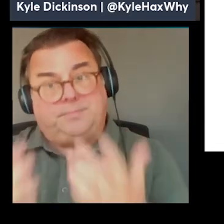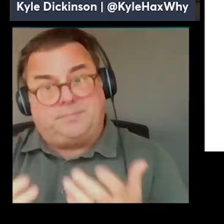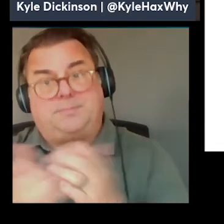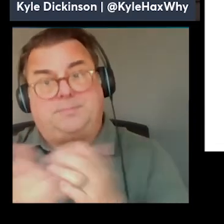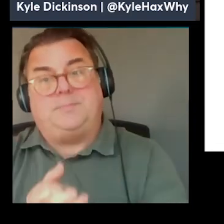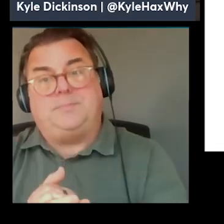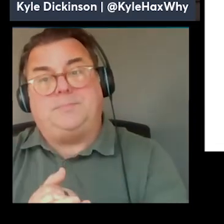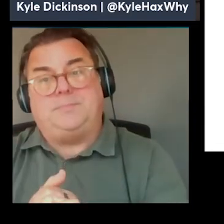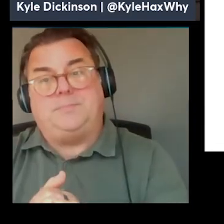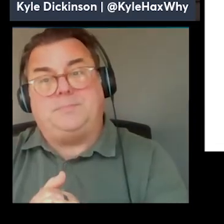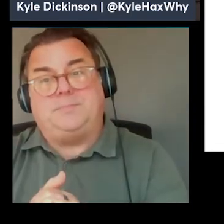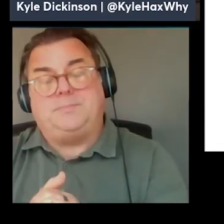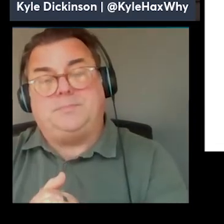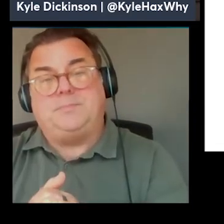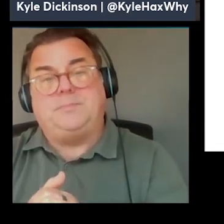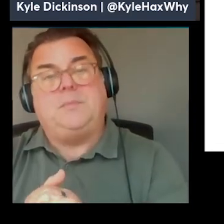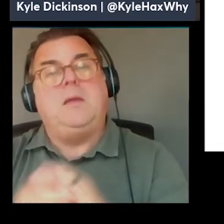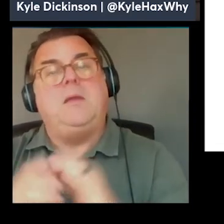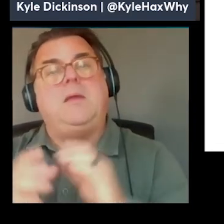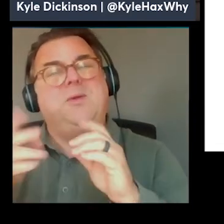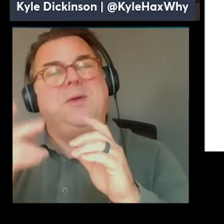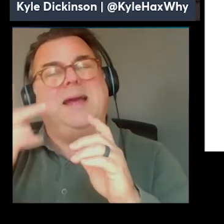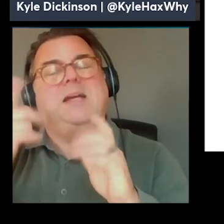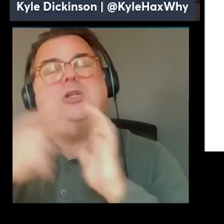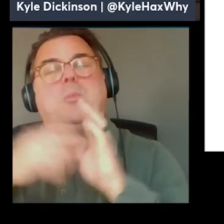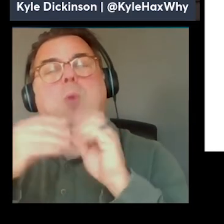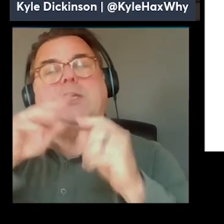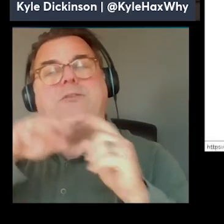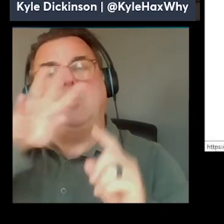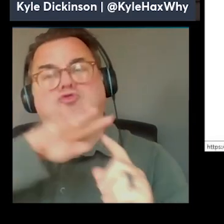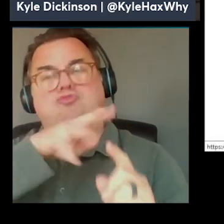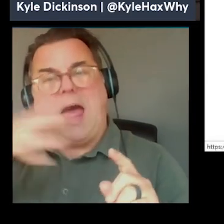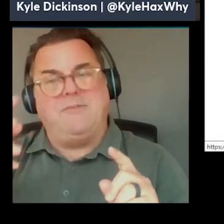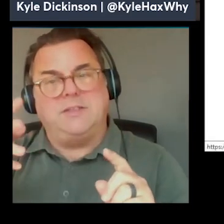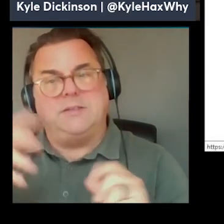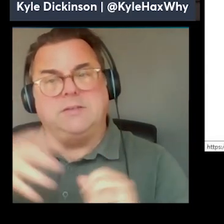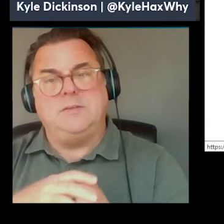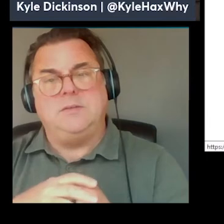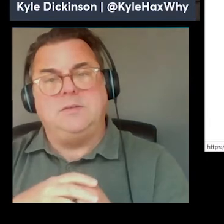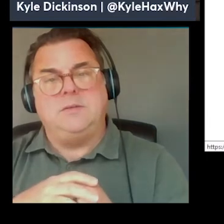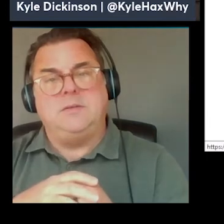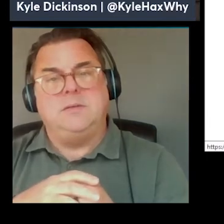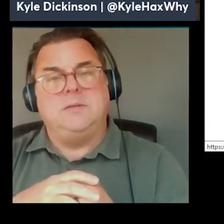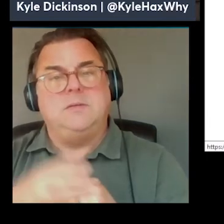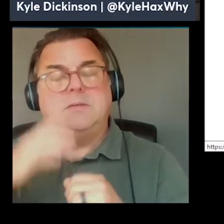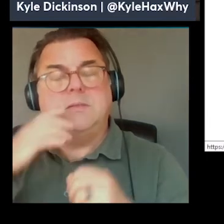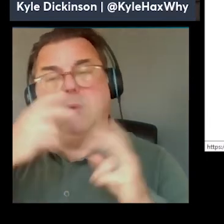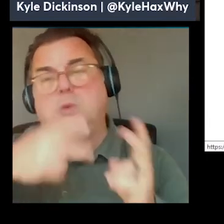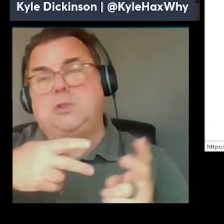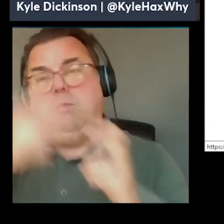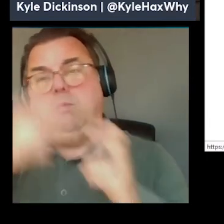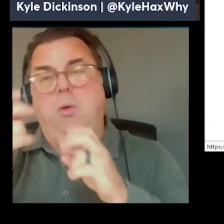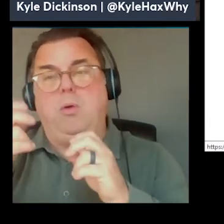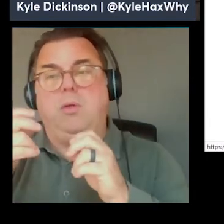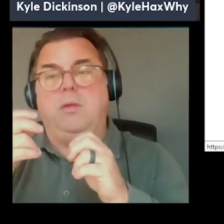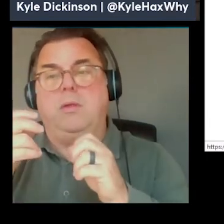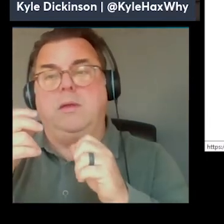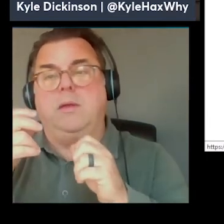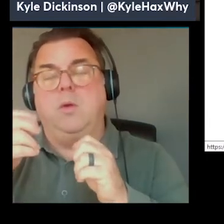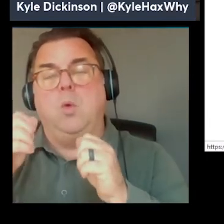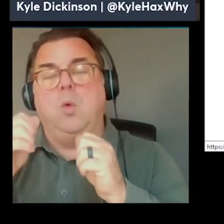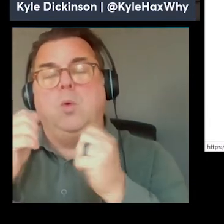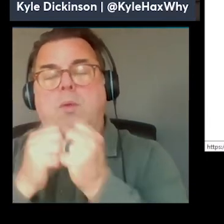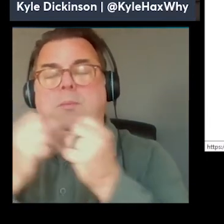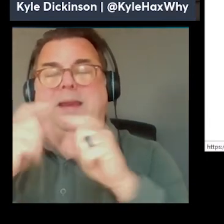So there are further graphs here which show, for example, if you're going to pull data with multiple filters that are going to